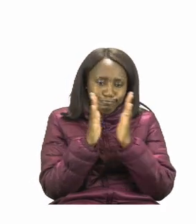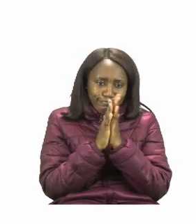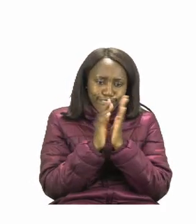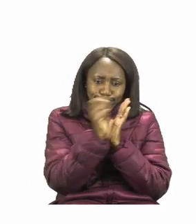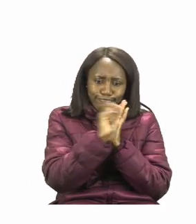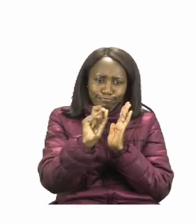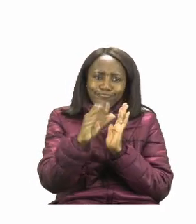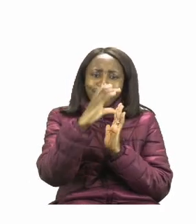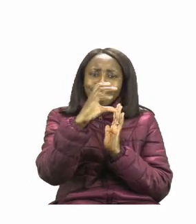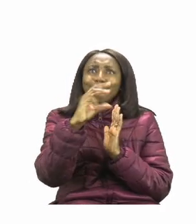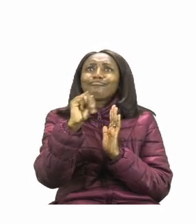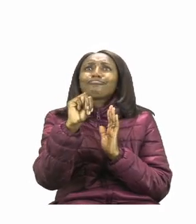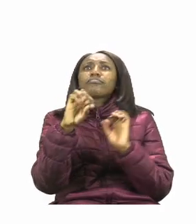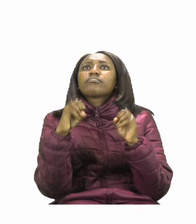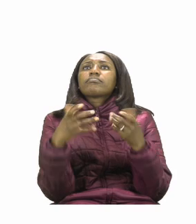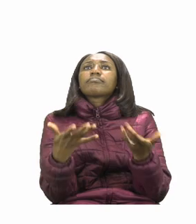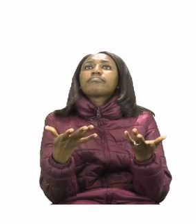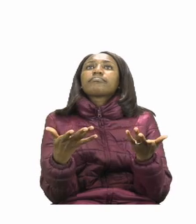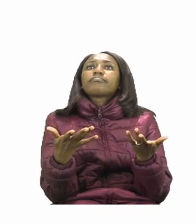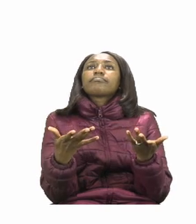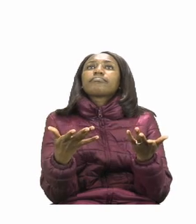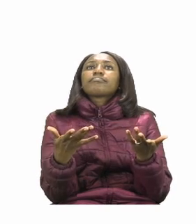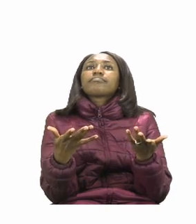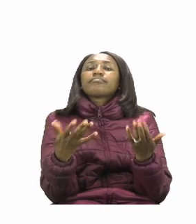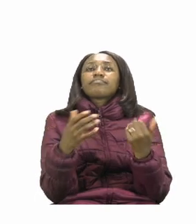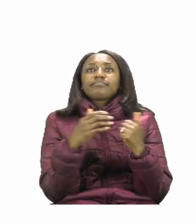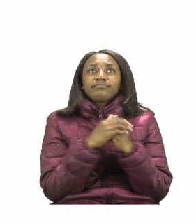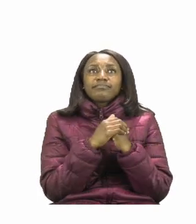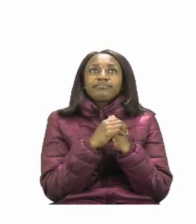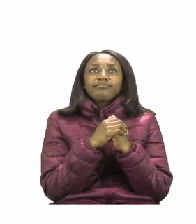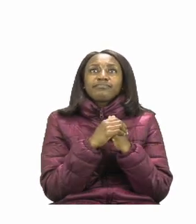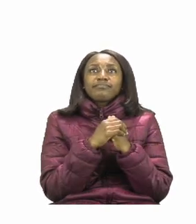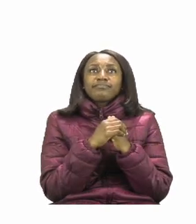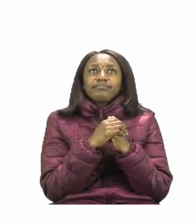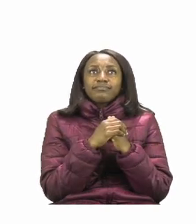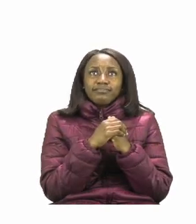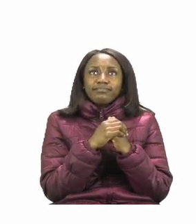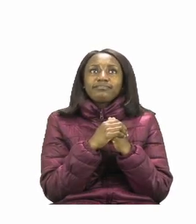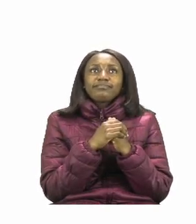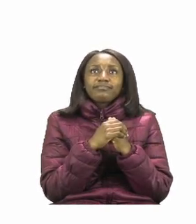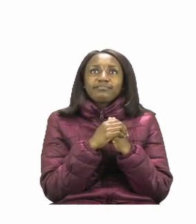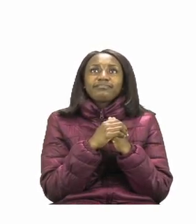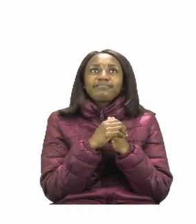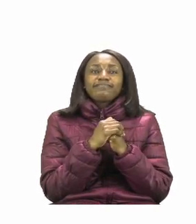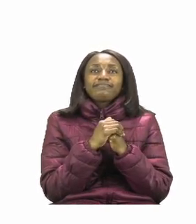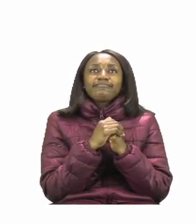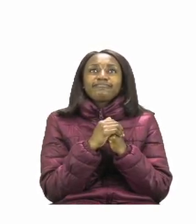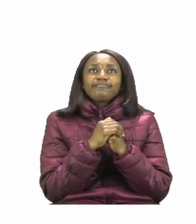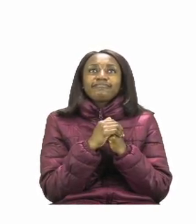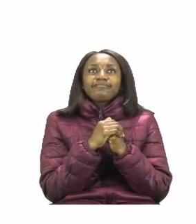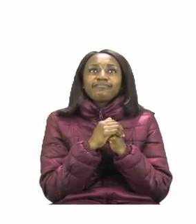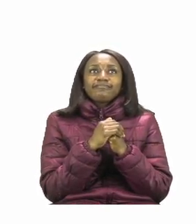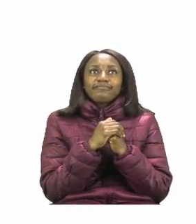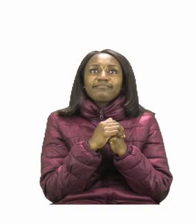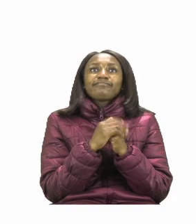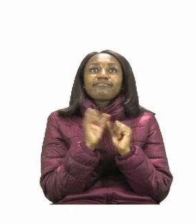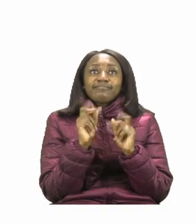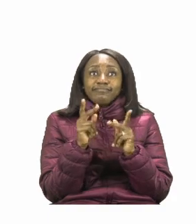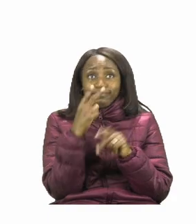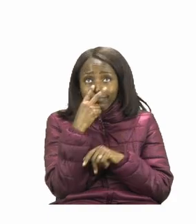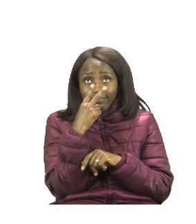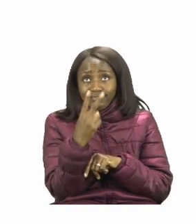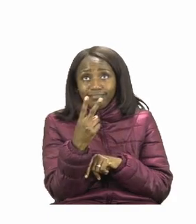many centimeters each one is so that you don't get confused. Let's take a look at the